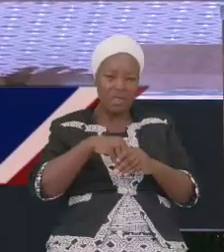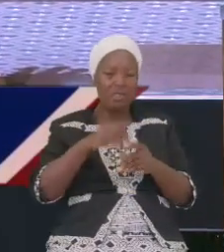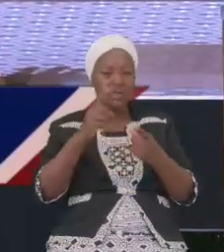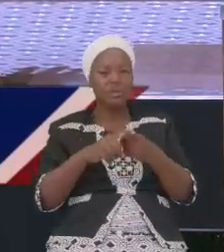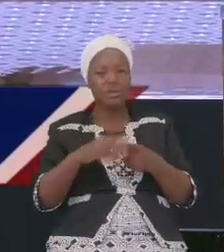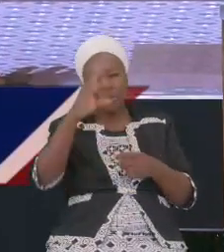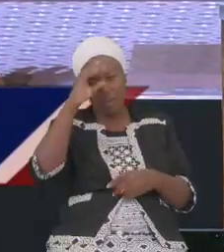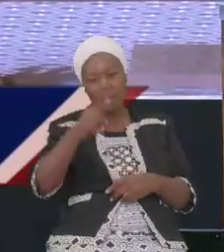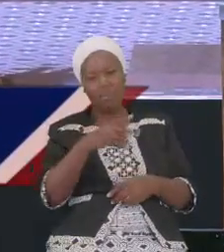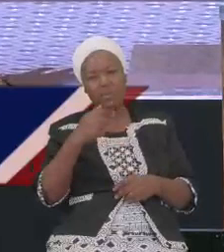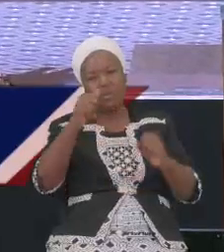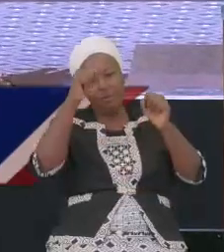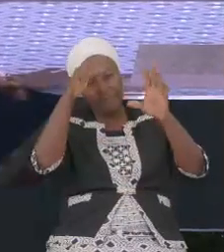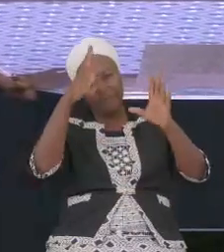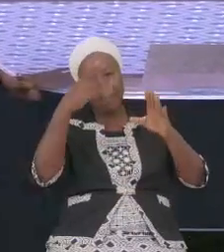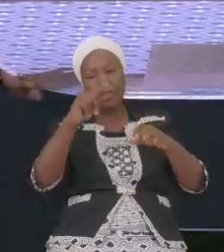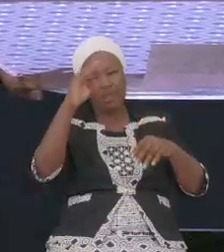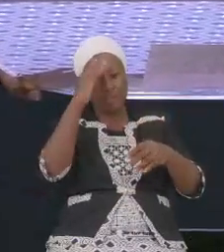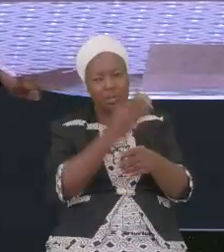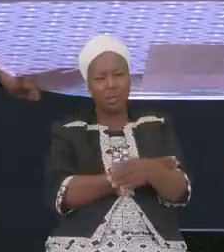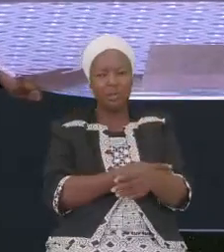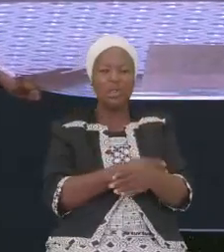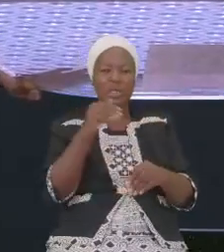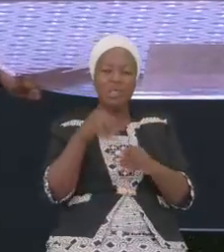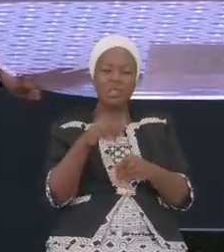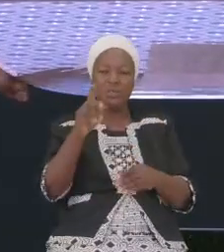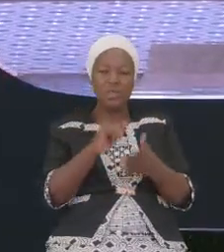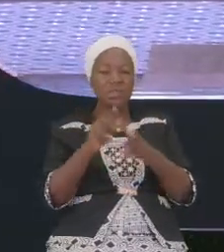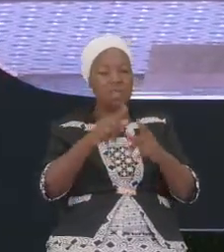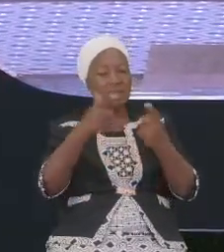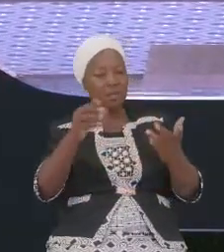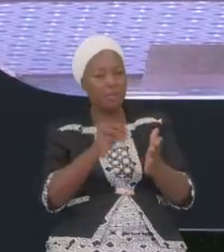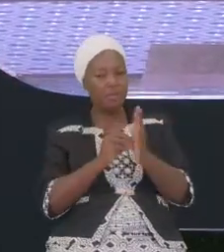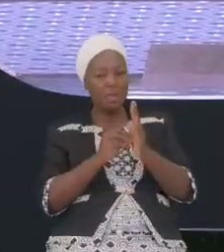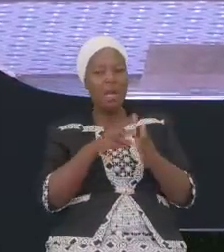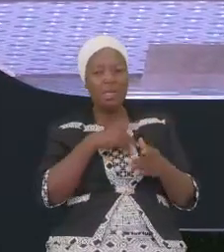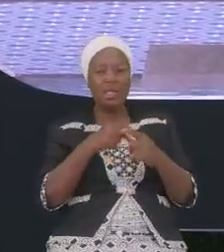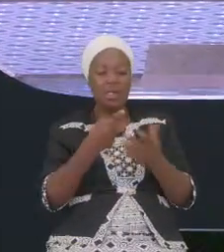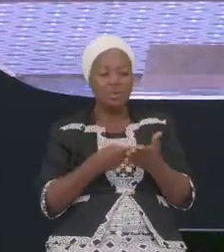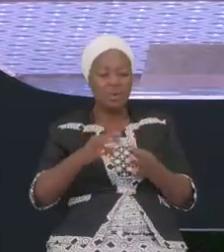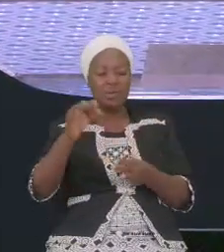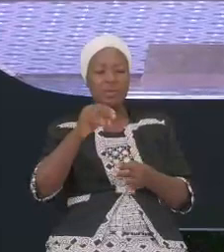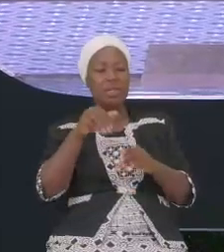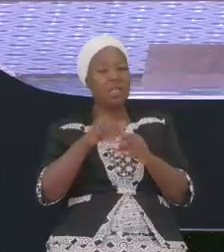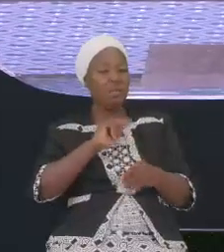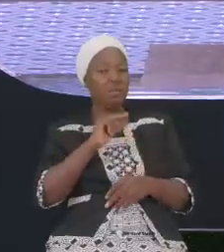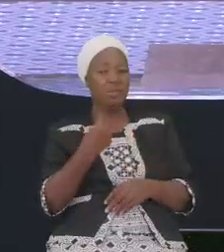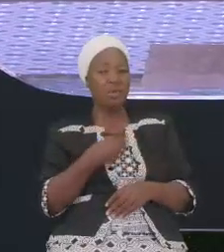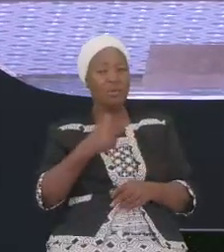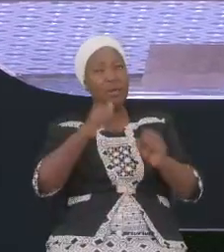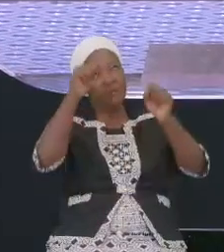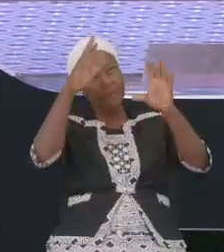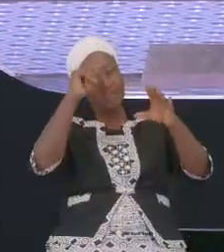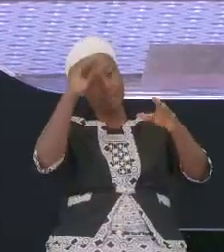him. The Father, the Son in you. That's a great portion. And then the Holy Ghost in us. The Father,